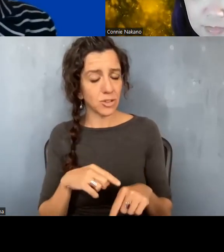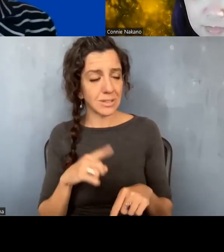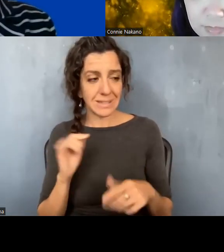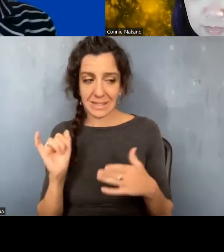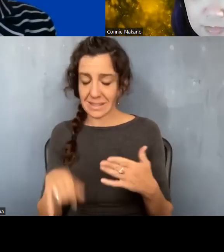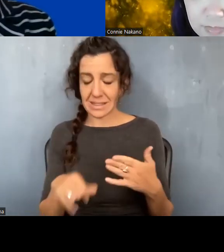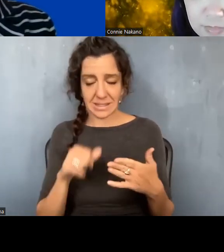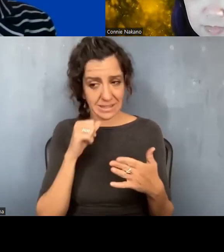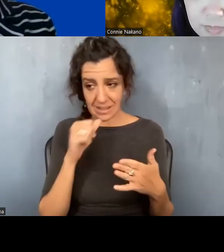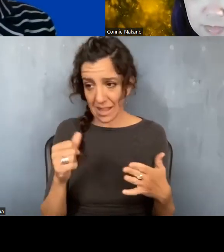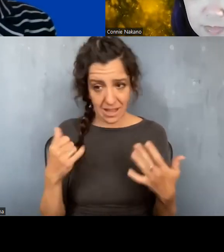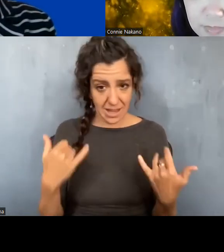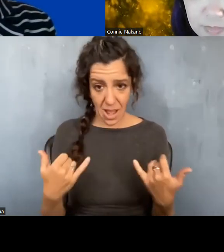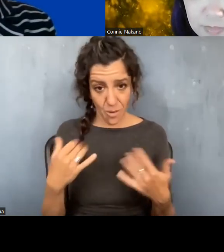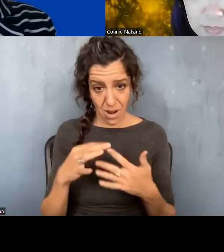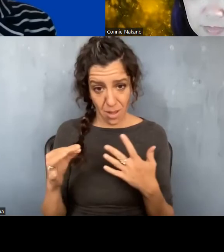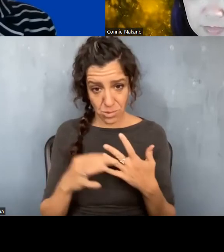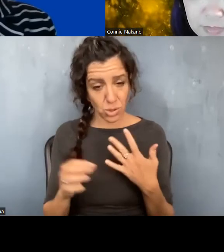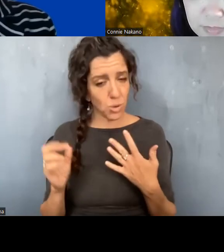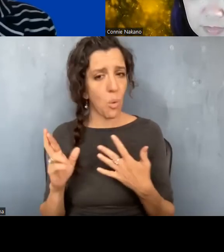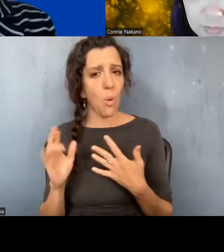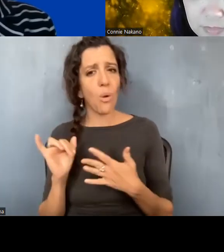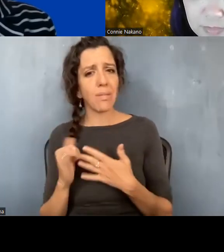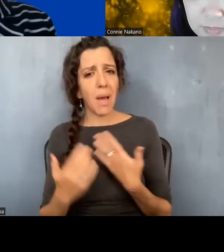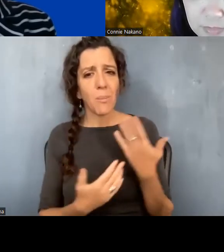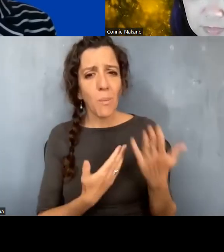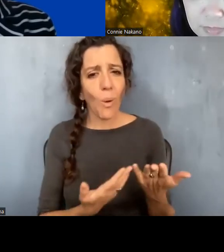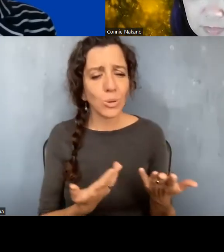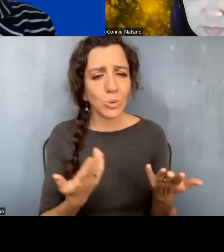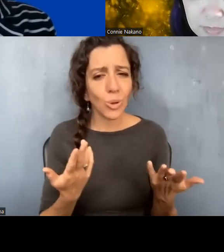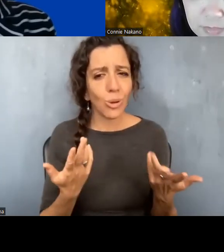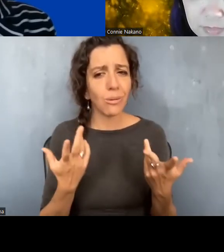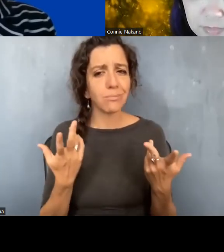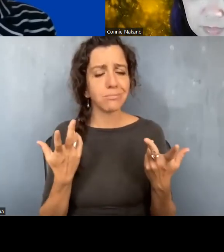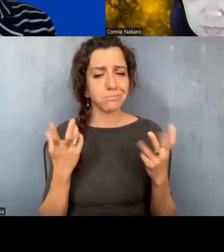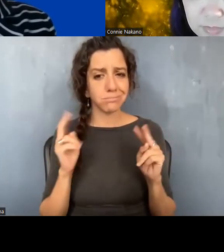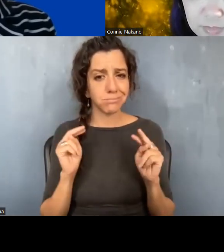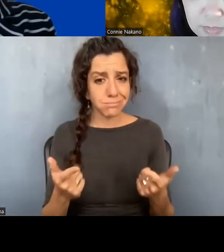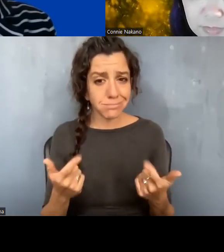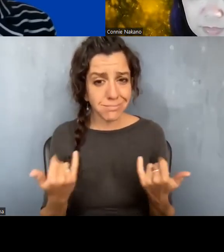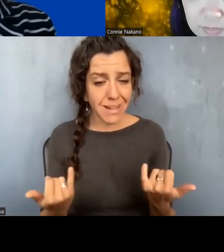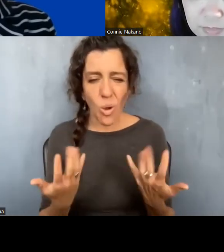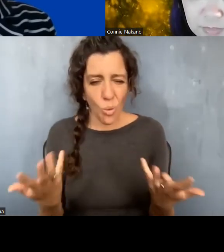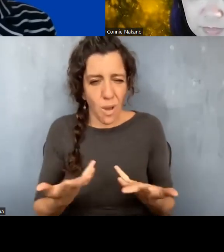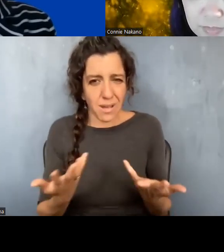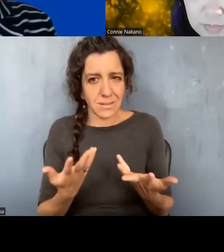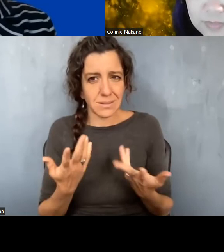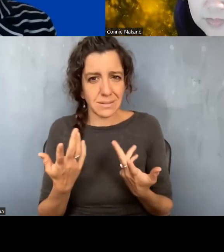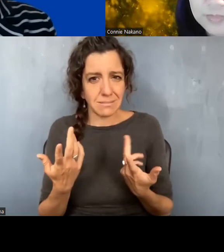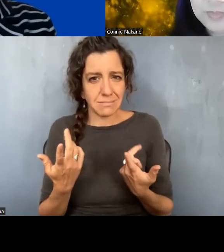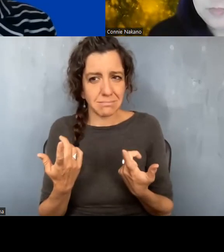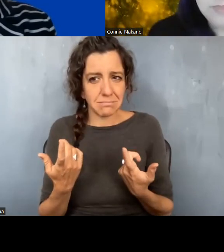not on the table, or is that proposal basically not an option now, or is it still